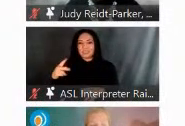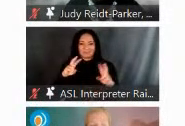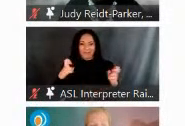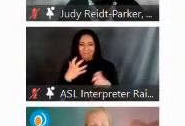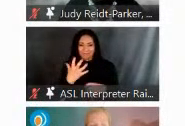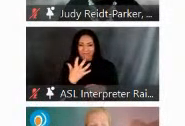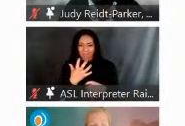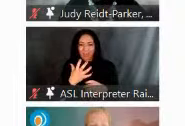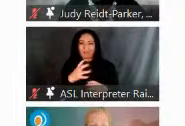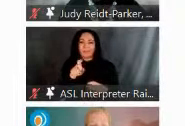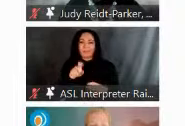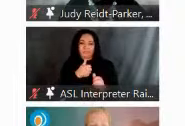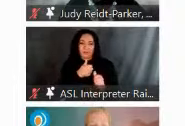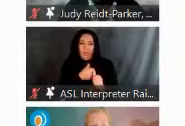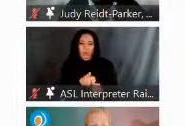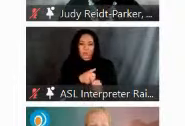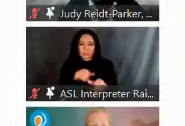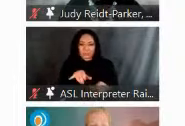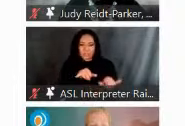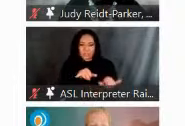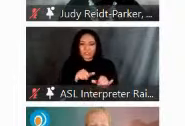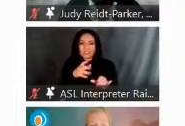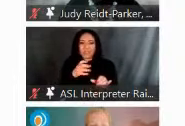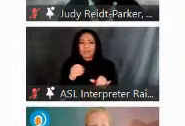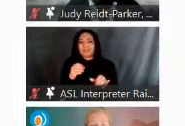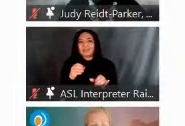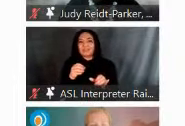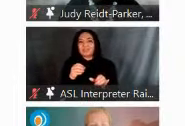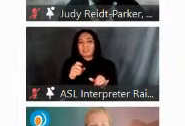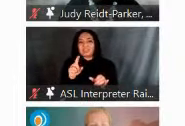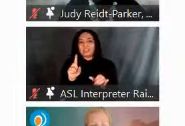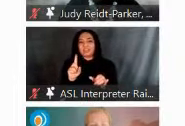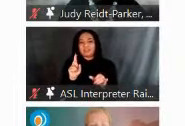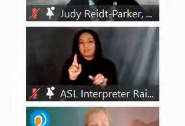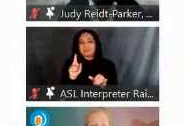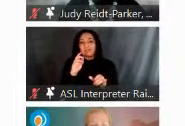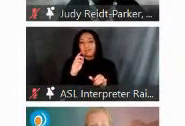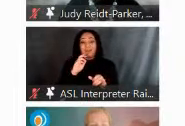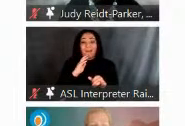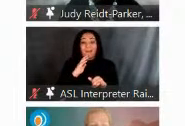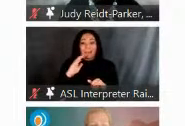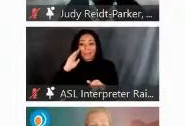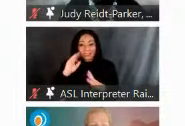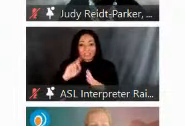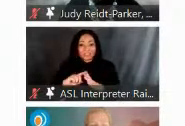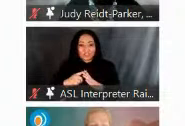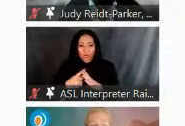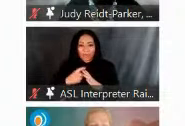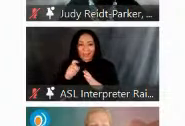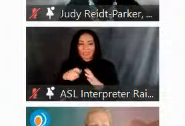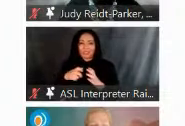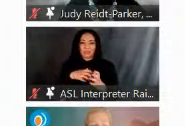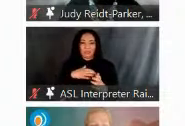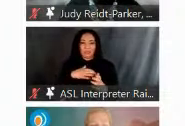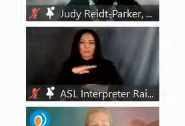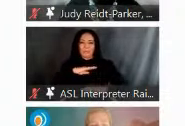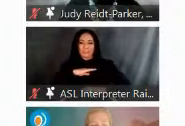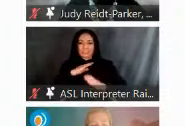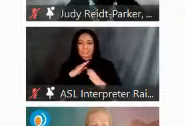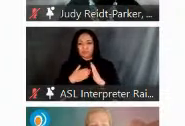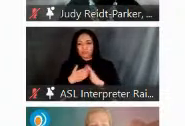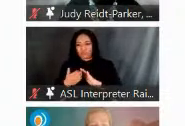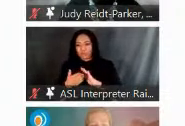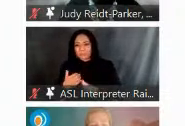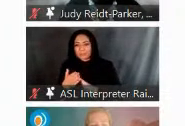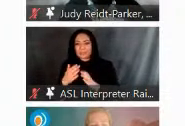to support child development and instructional programming. Head Start needs to meet the Head Start performance standards that are set at